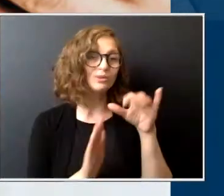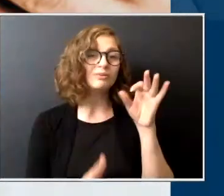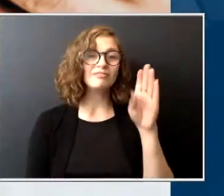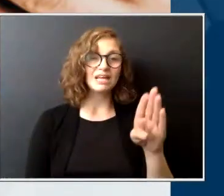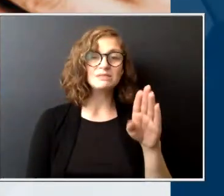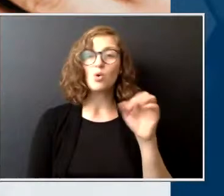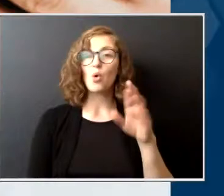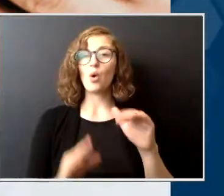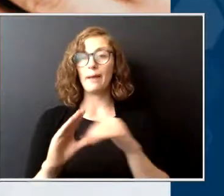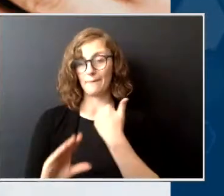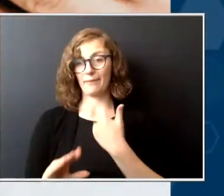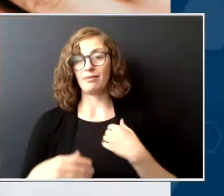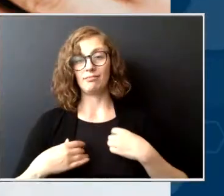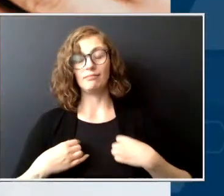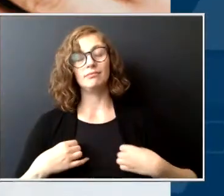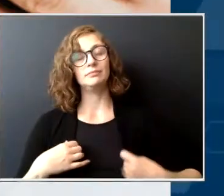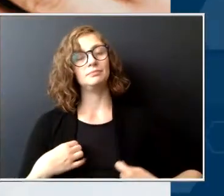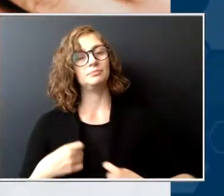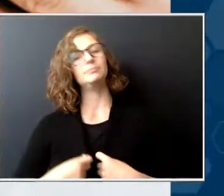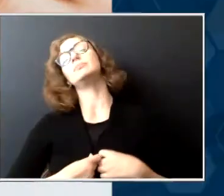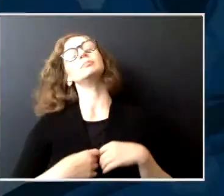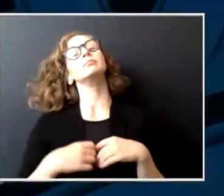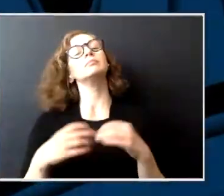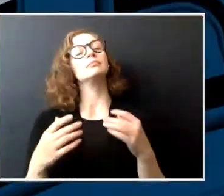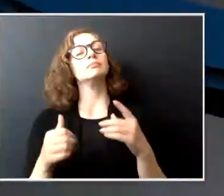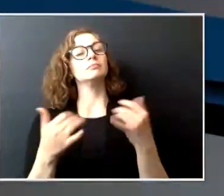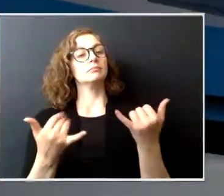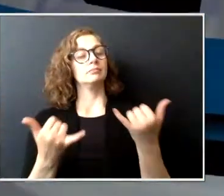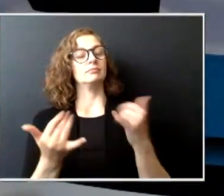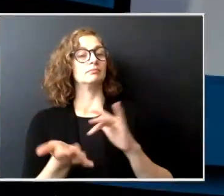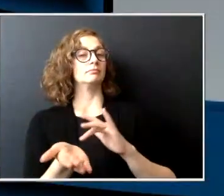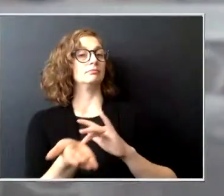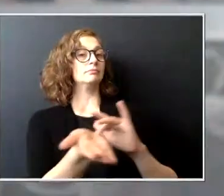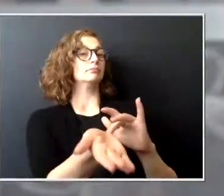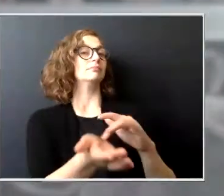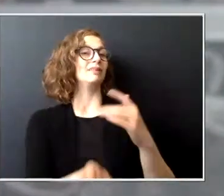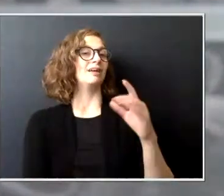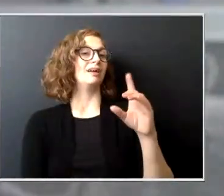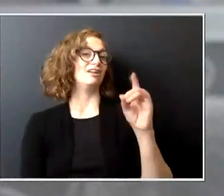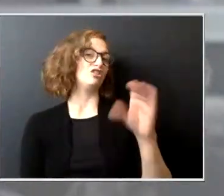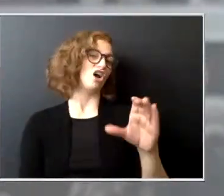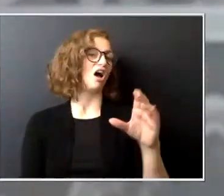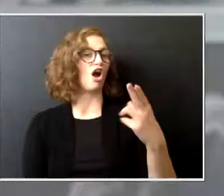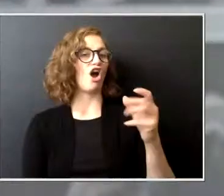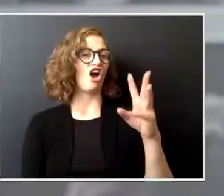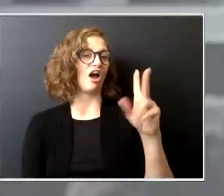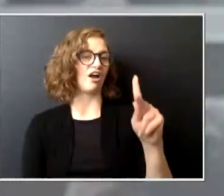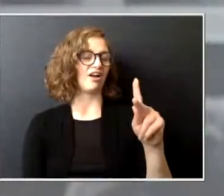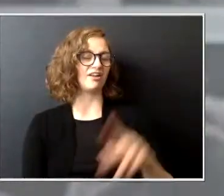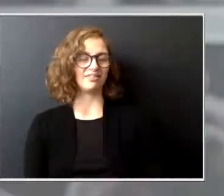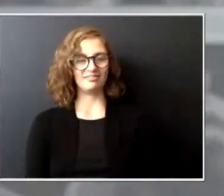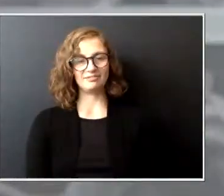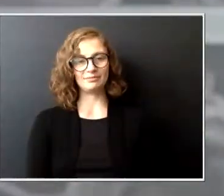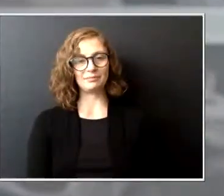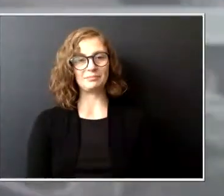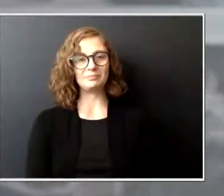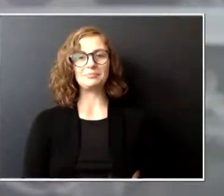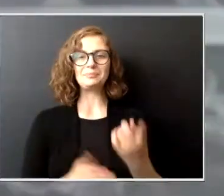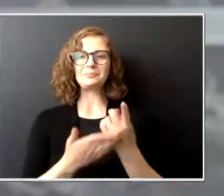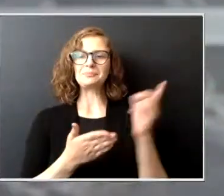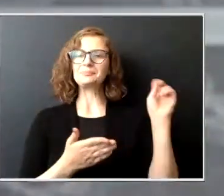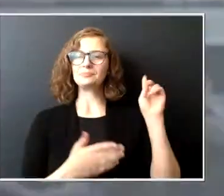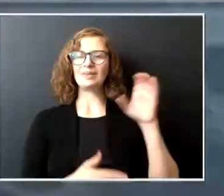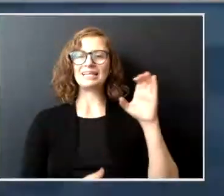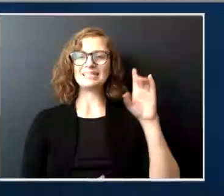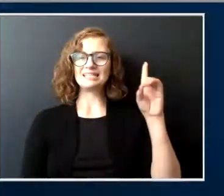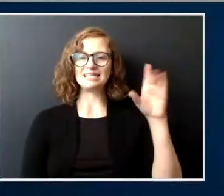emailing the Medical News Network. Let's check in with Doc Hawk. Dr. Hawkeye. Hey, last week the CDC sent a health advisory